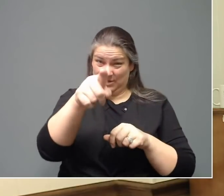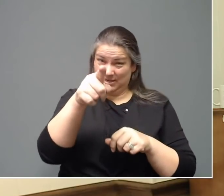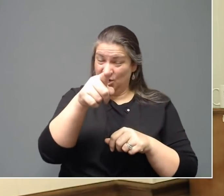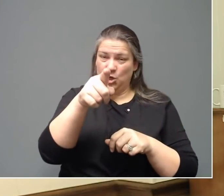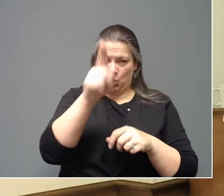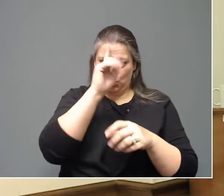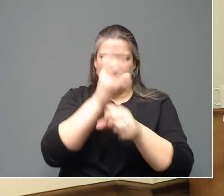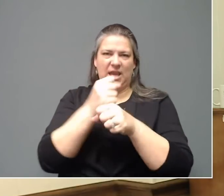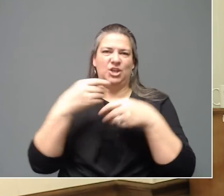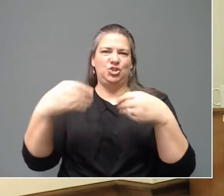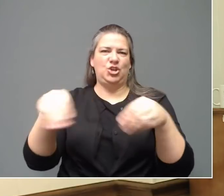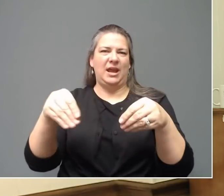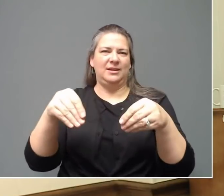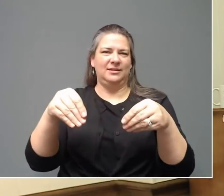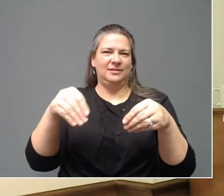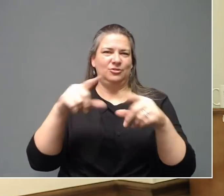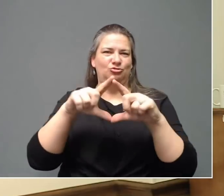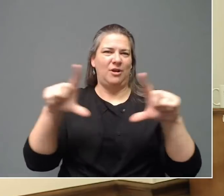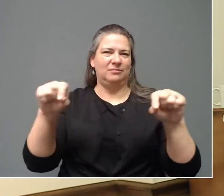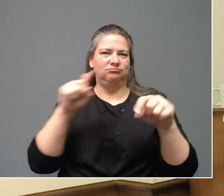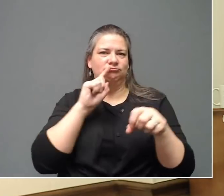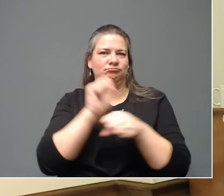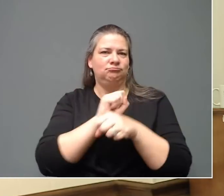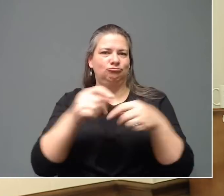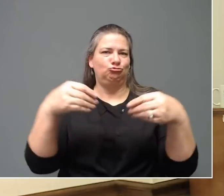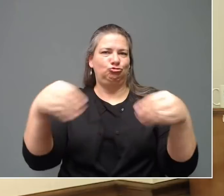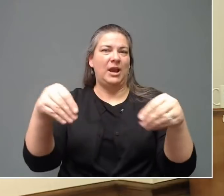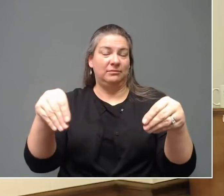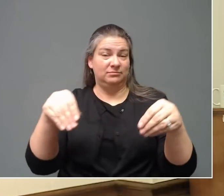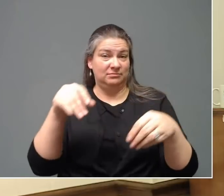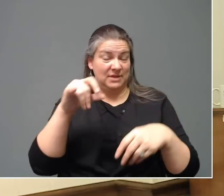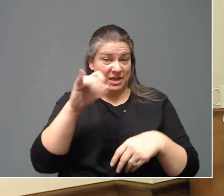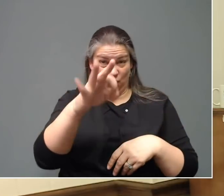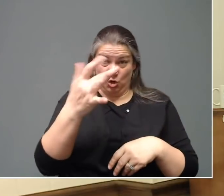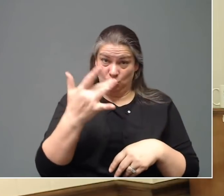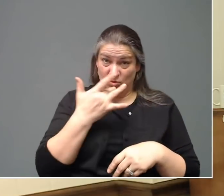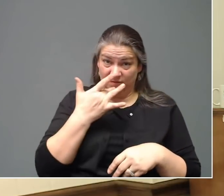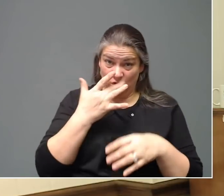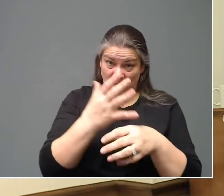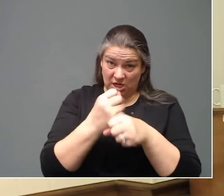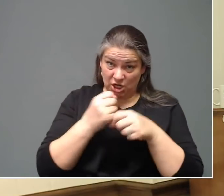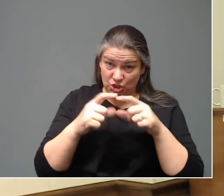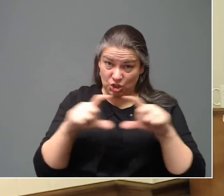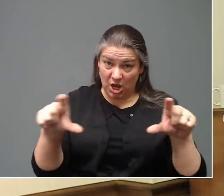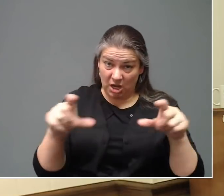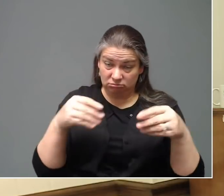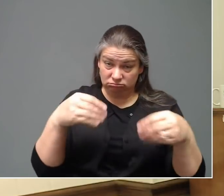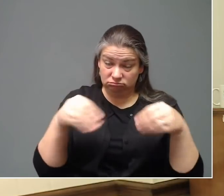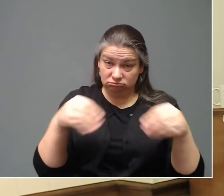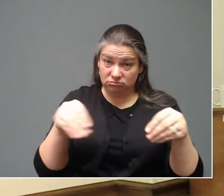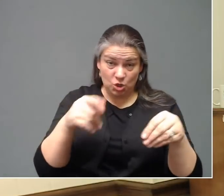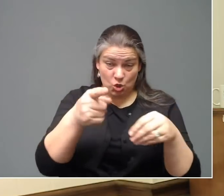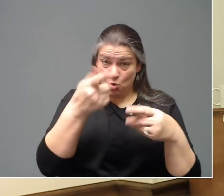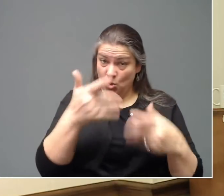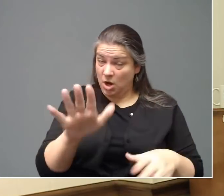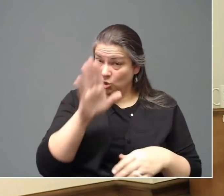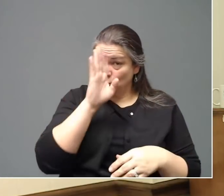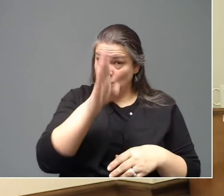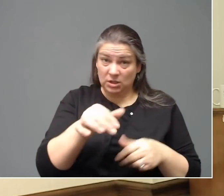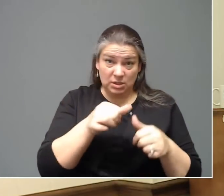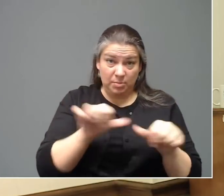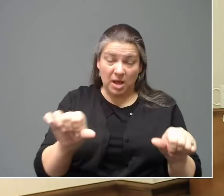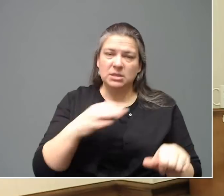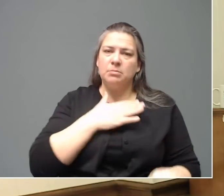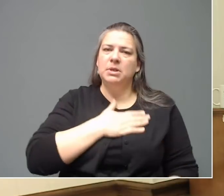for a certain amount of time. If that's what you would prefer and you want that paper check and not a direct deposit, please make sure